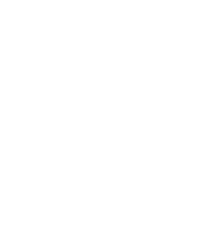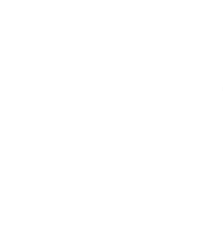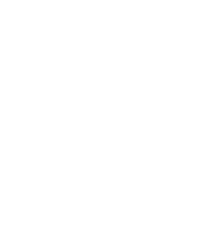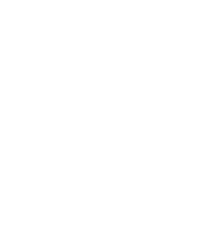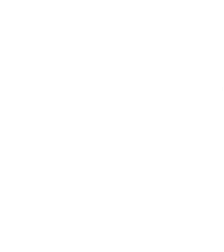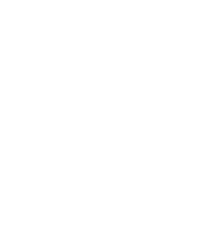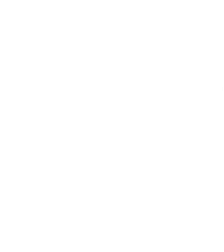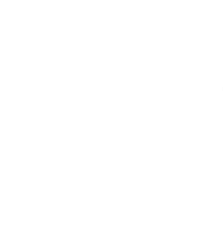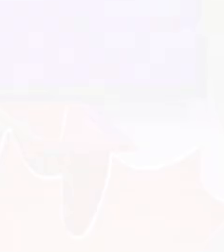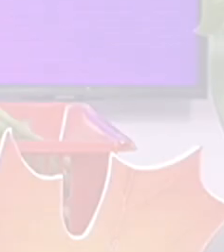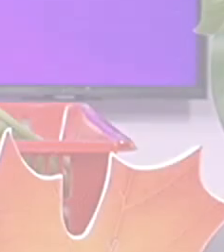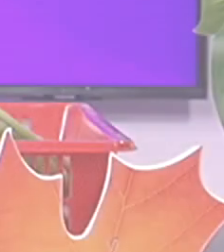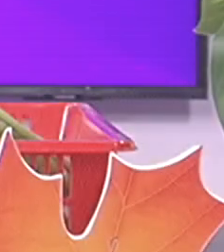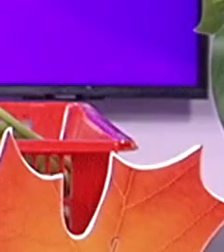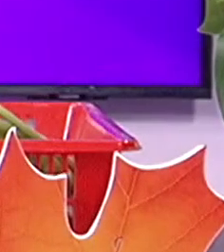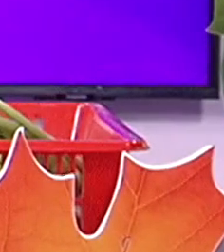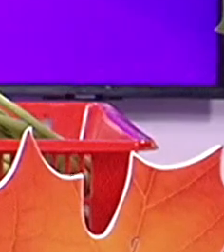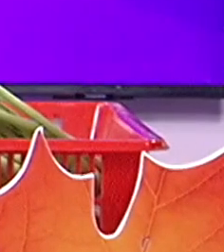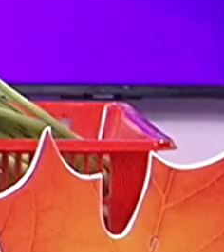EduwebTV KPM.